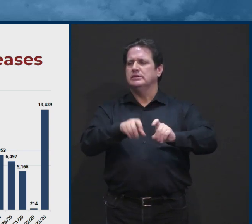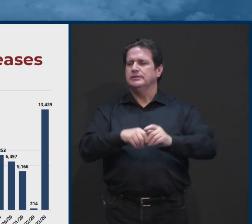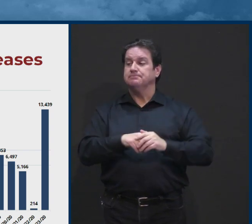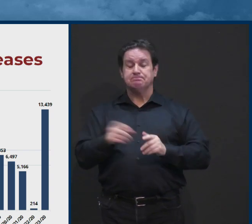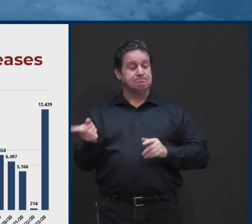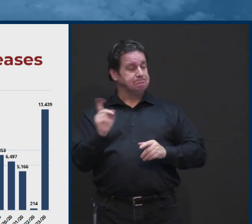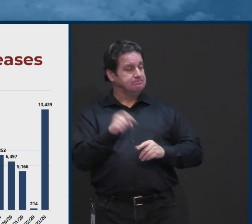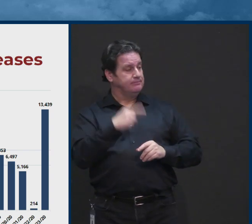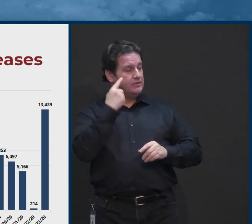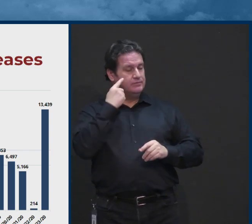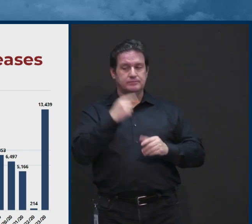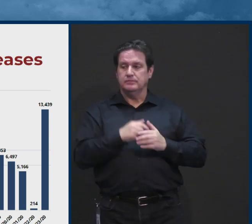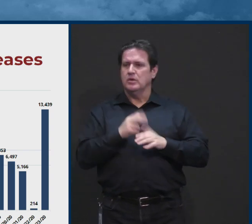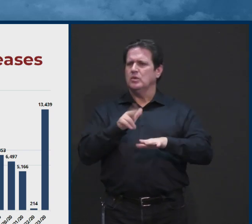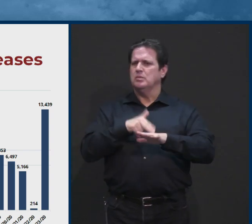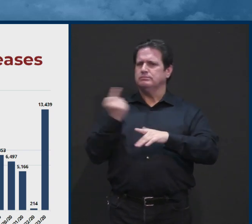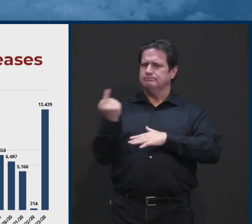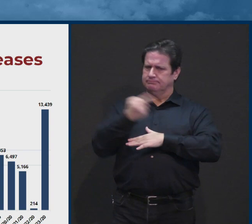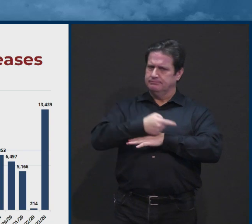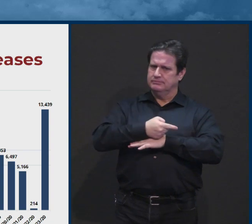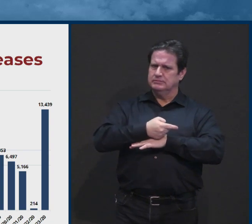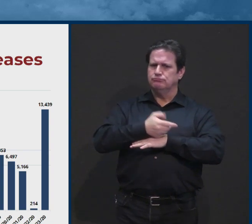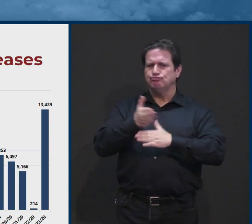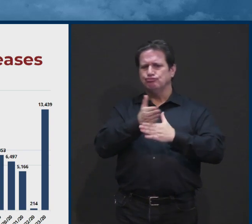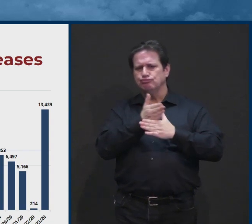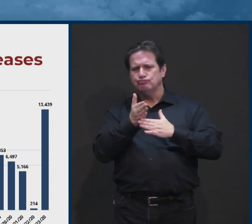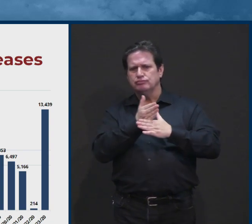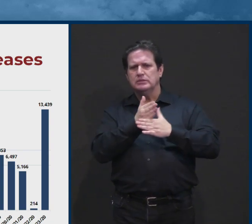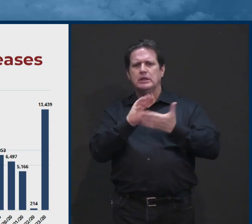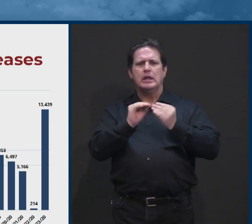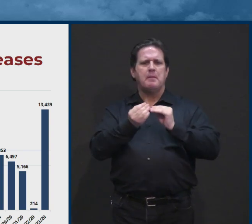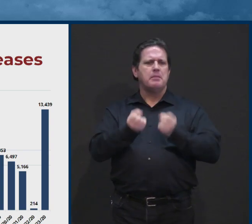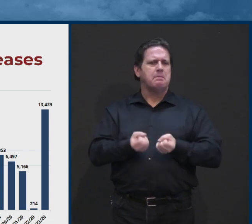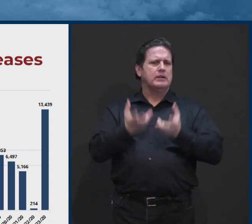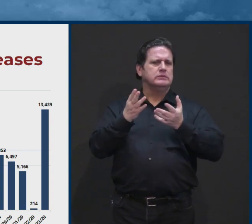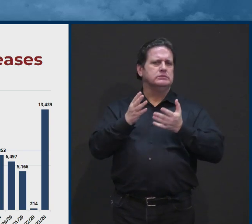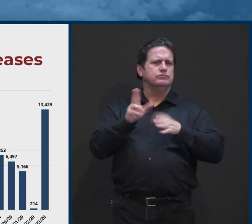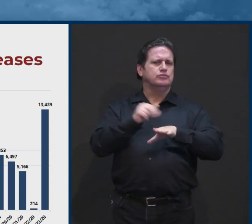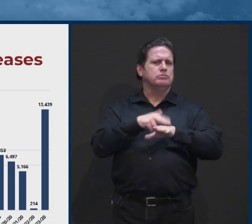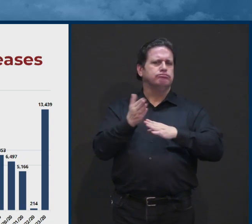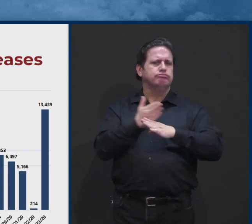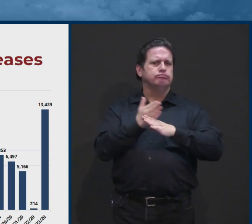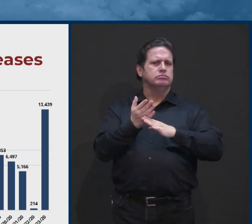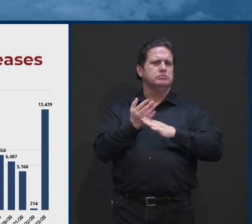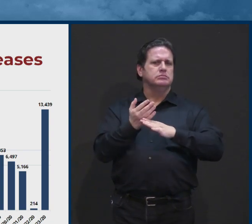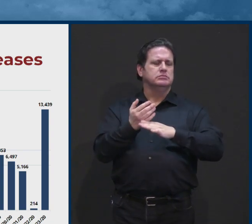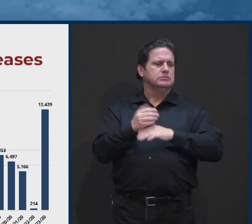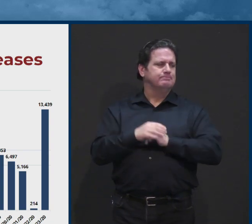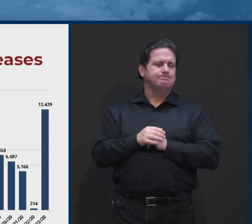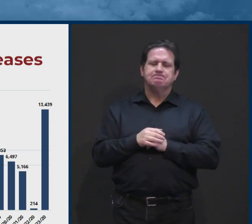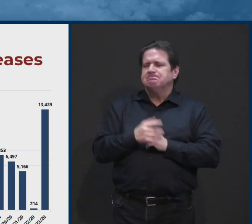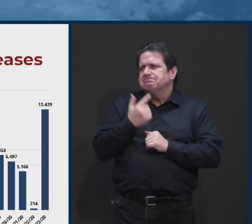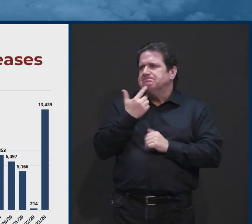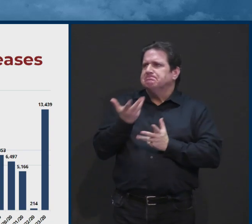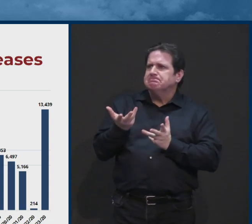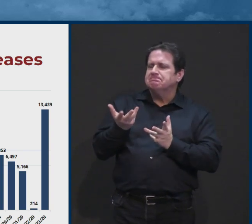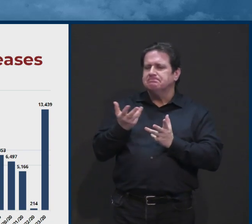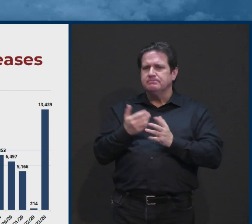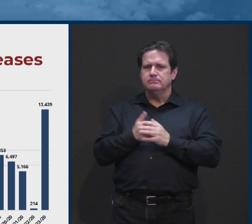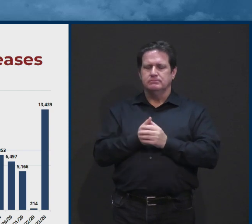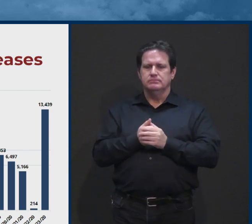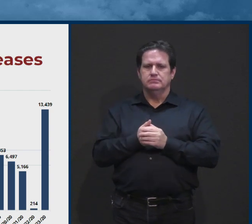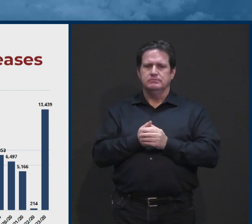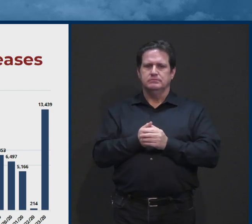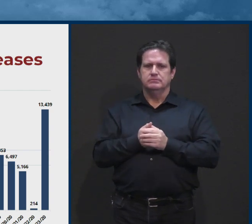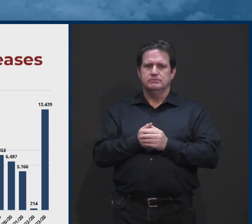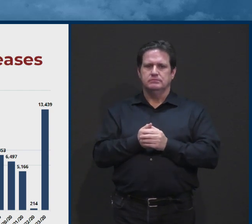AJ, on a normal day, what would the number be, above that amount? So I would,